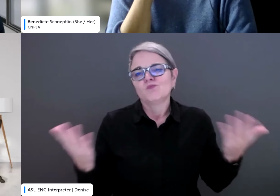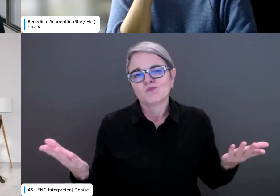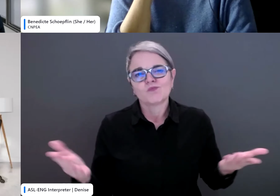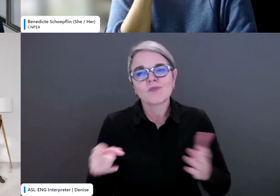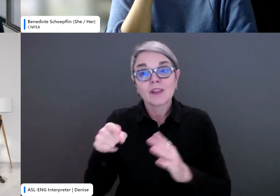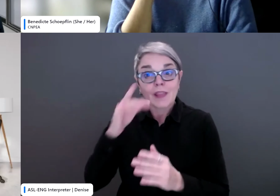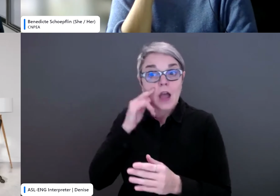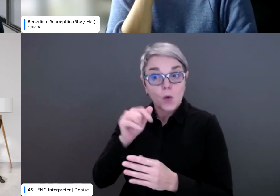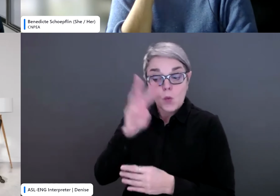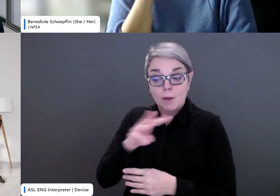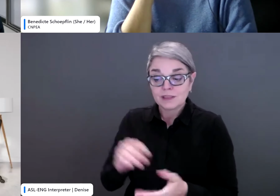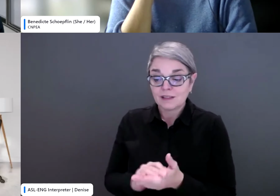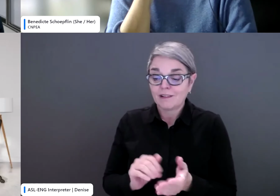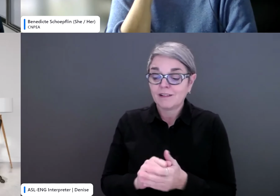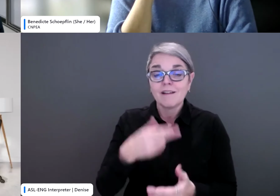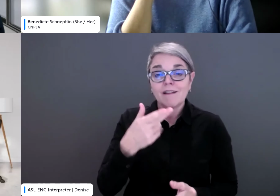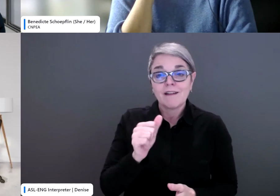Pwned,